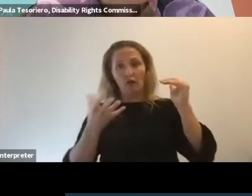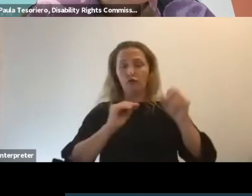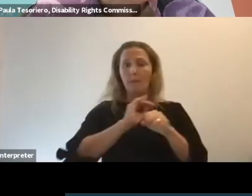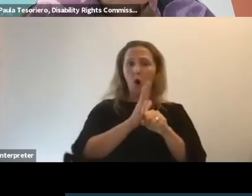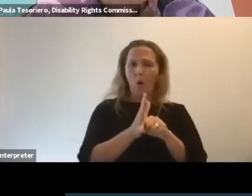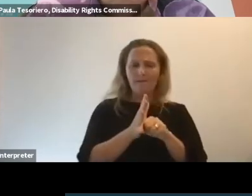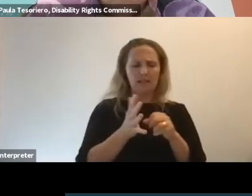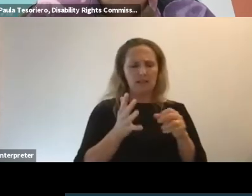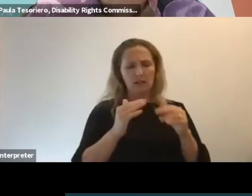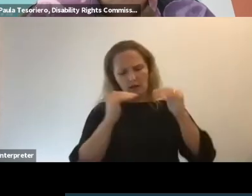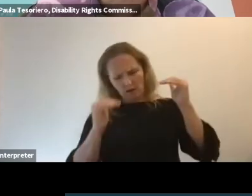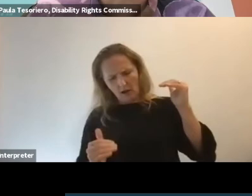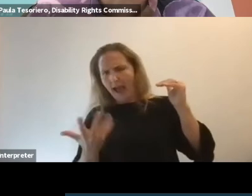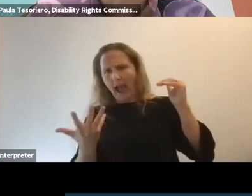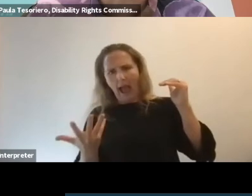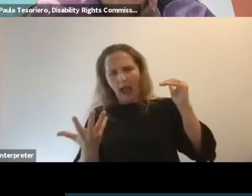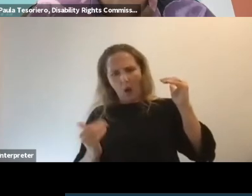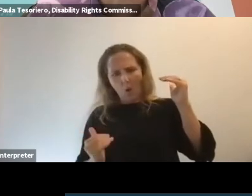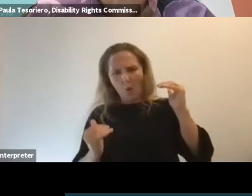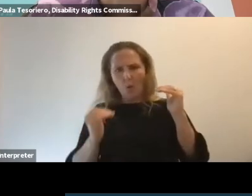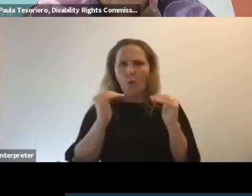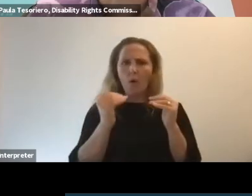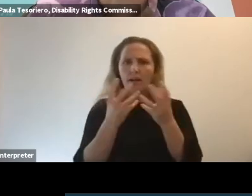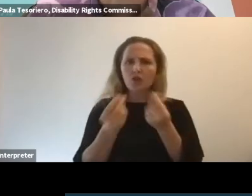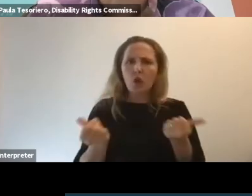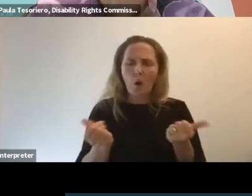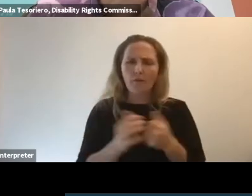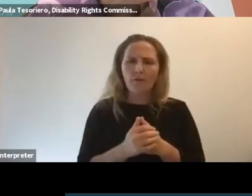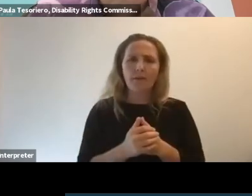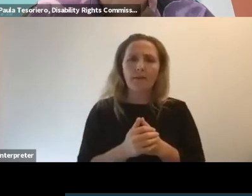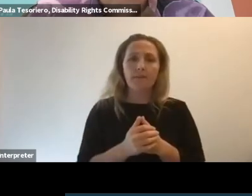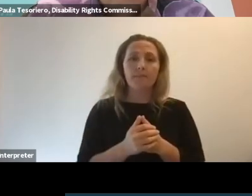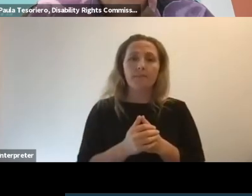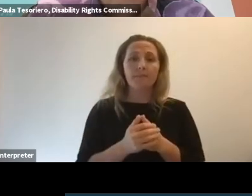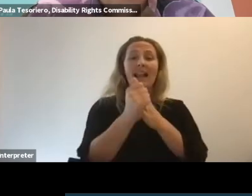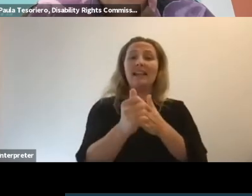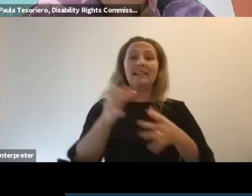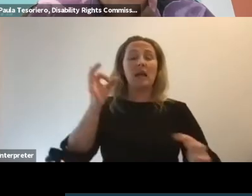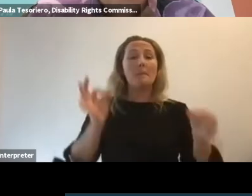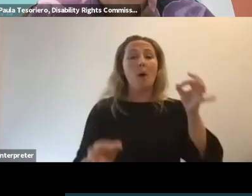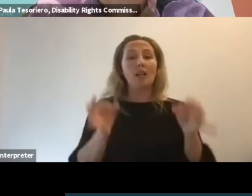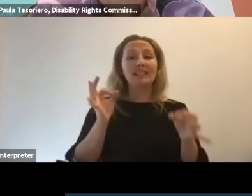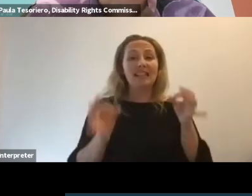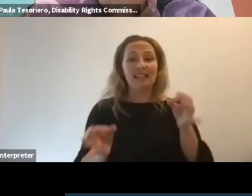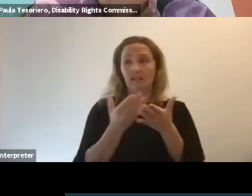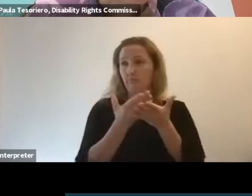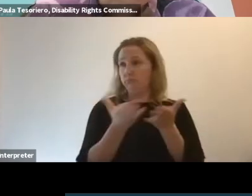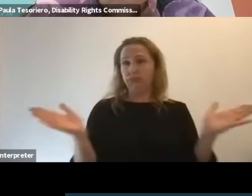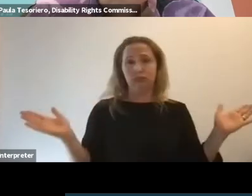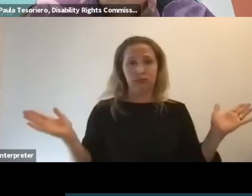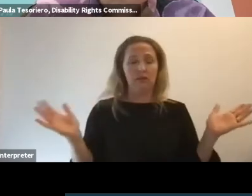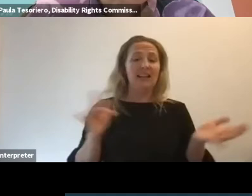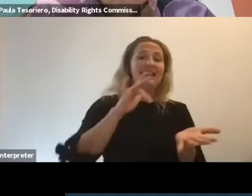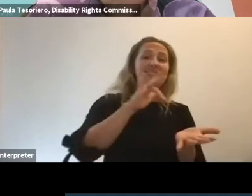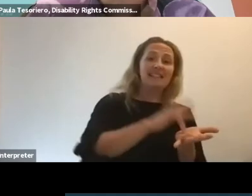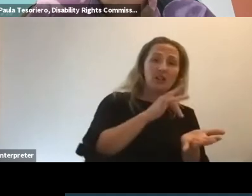inequalities is really critical, and leaders at the political level, you know, right across the political spectrum at central and local